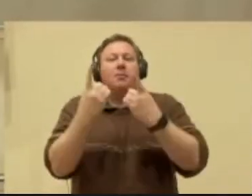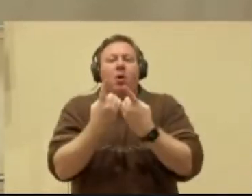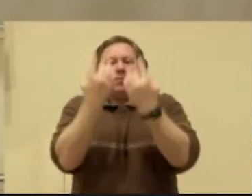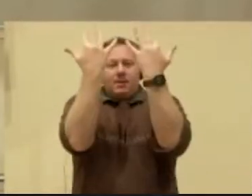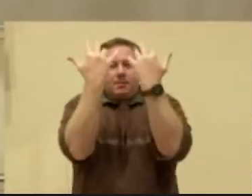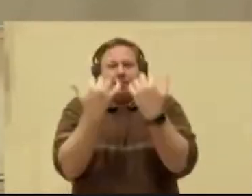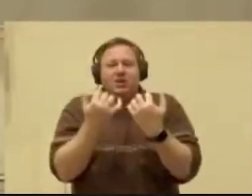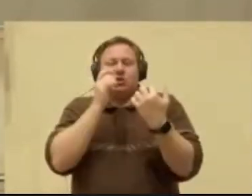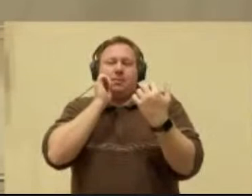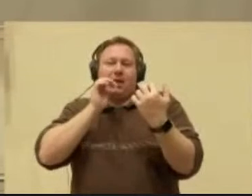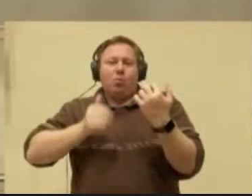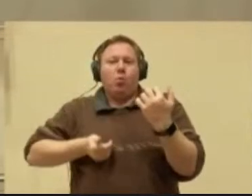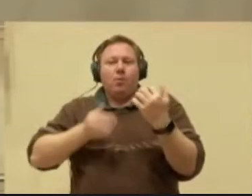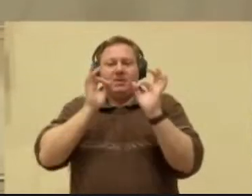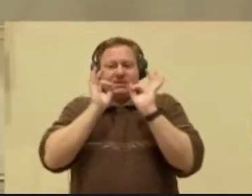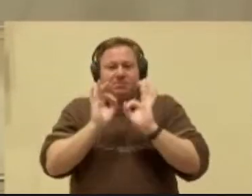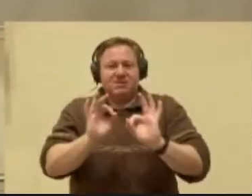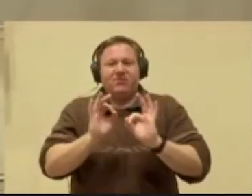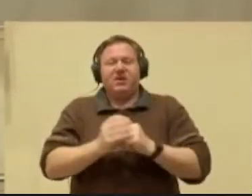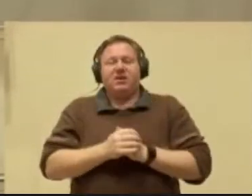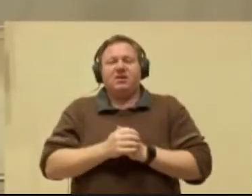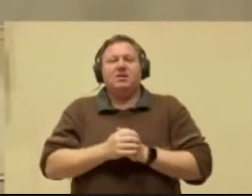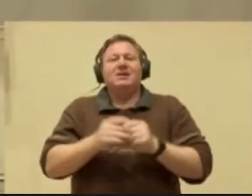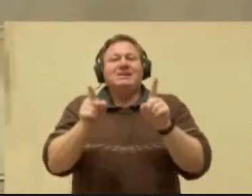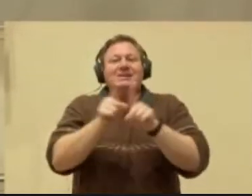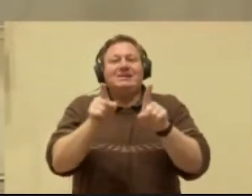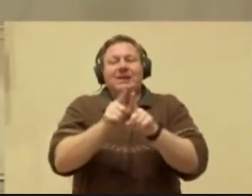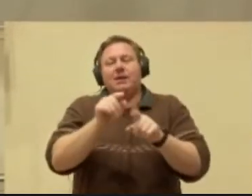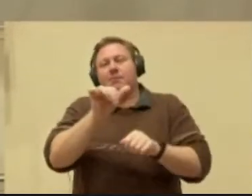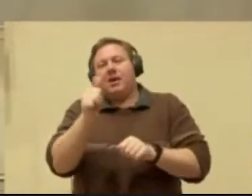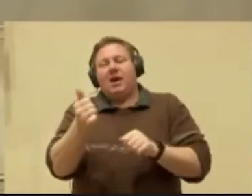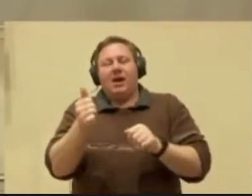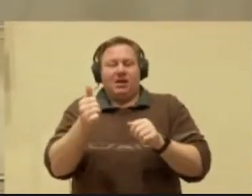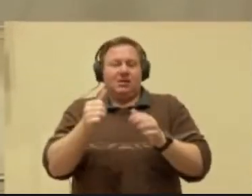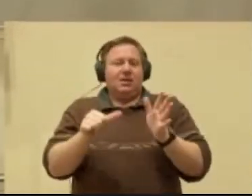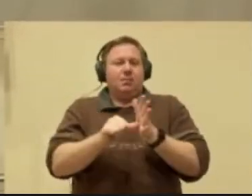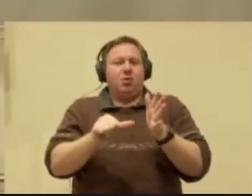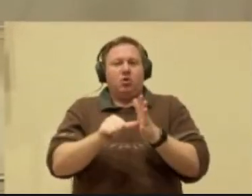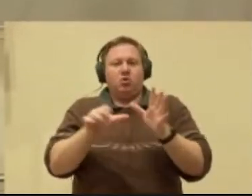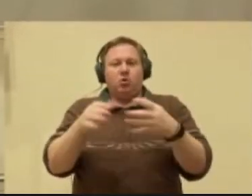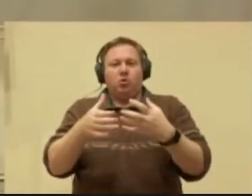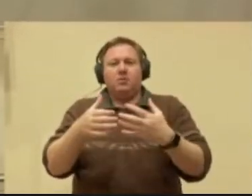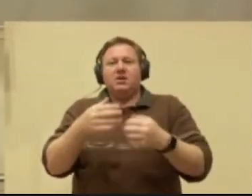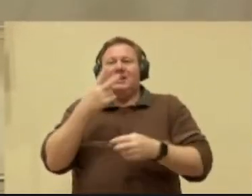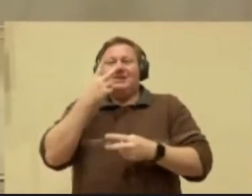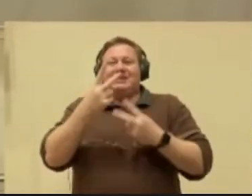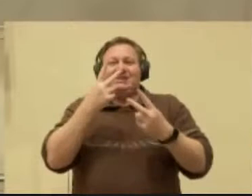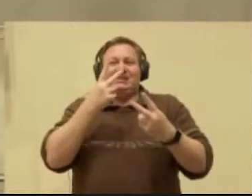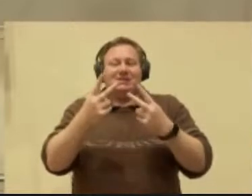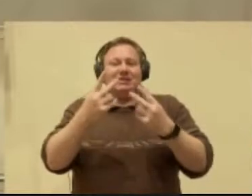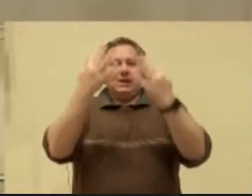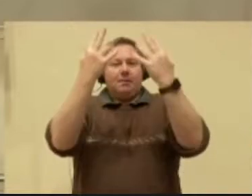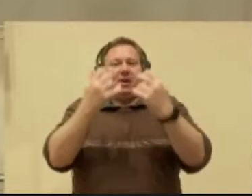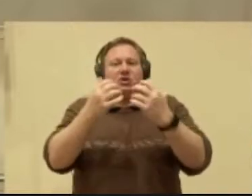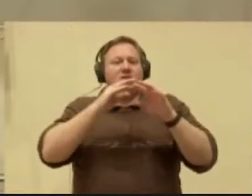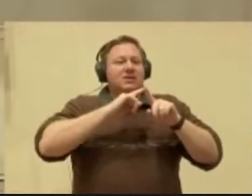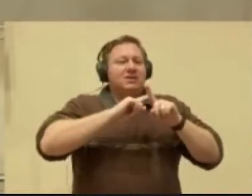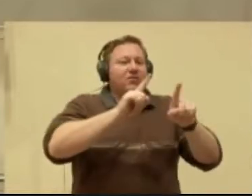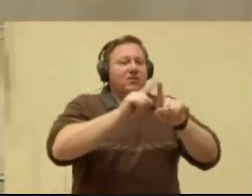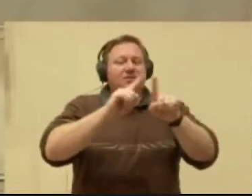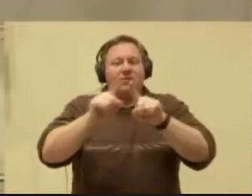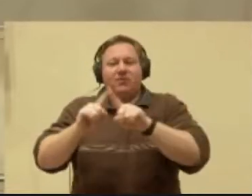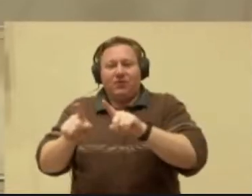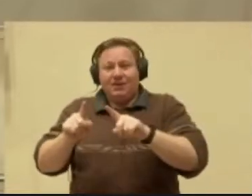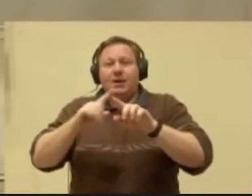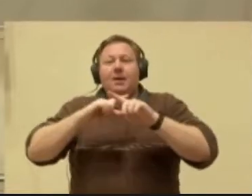budgeting for other priority groups are mostly combined there are only a few